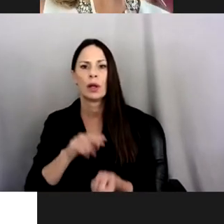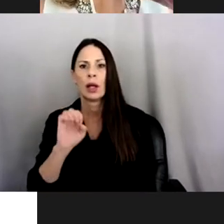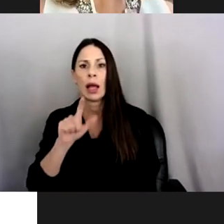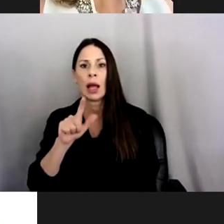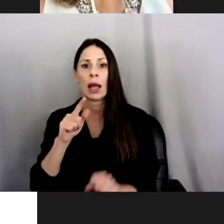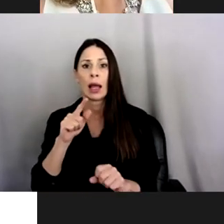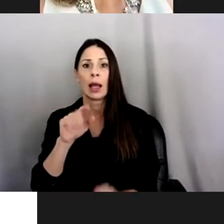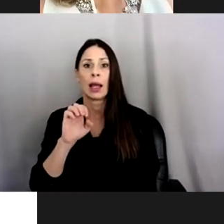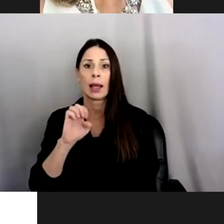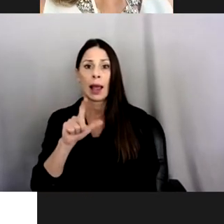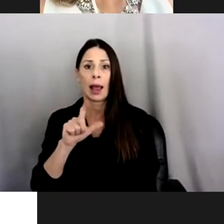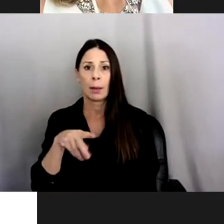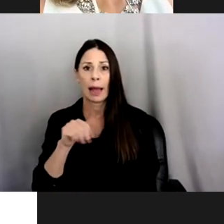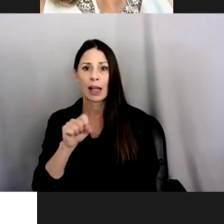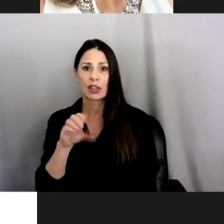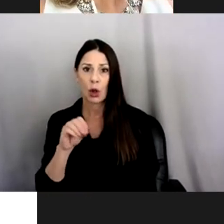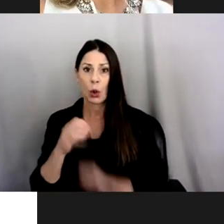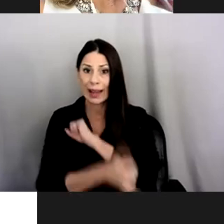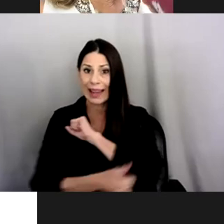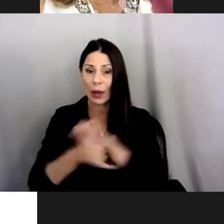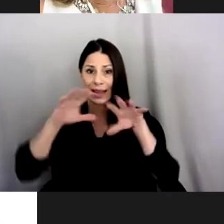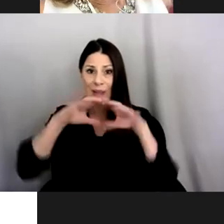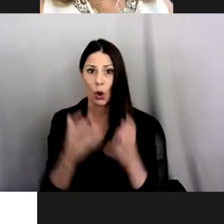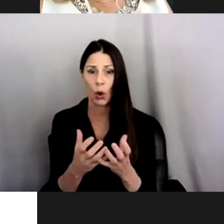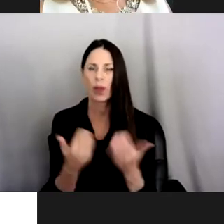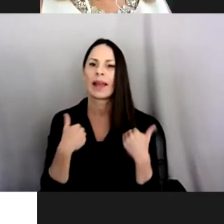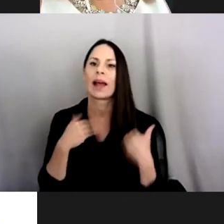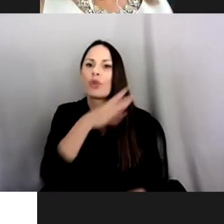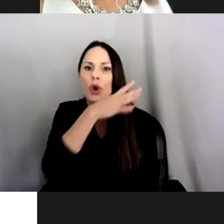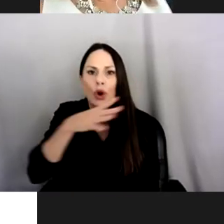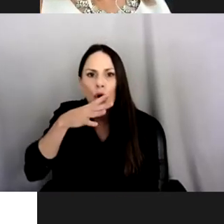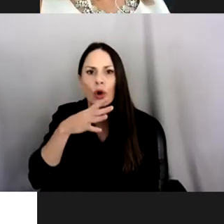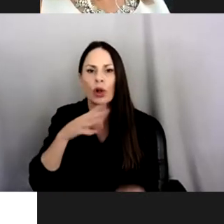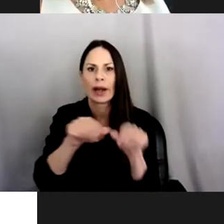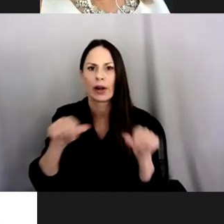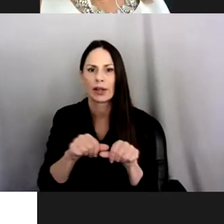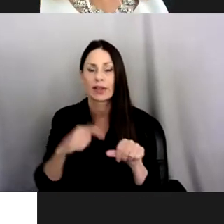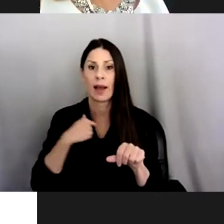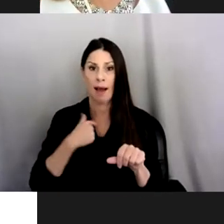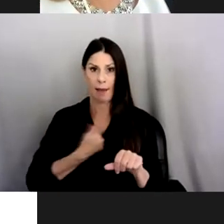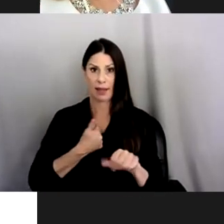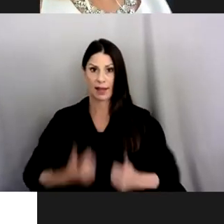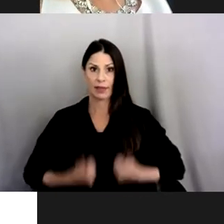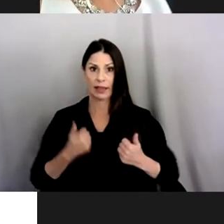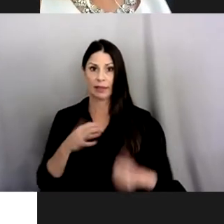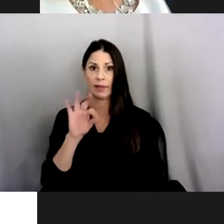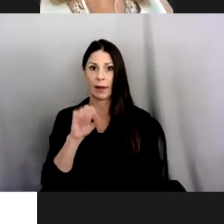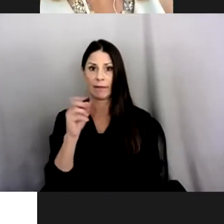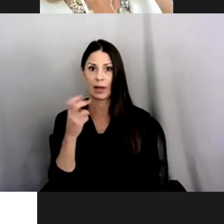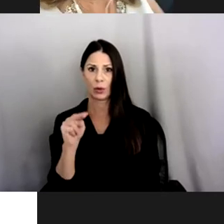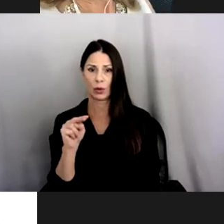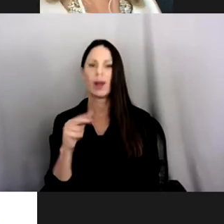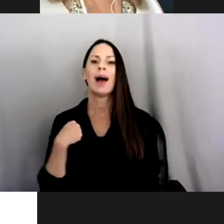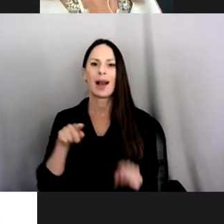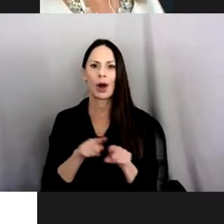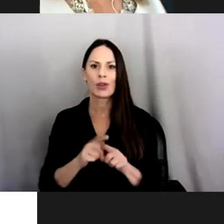as a whole, because El Paso County has rural areas. I live in Fountain, as well as I've lived in Yoder